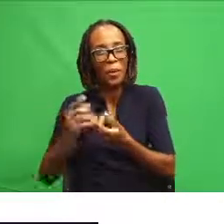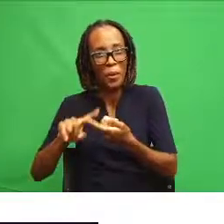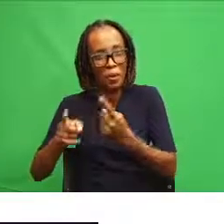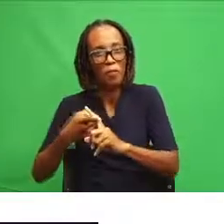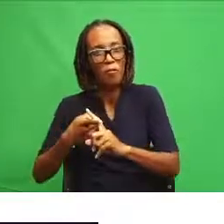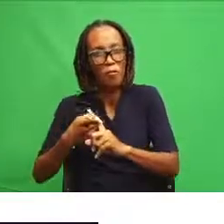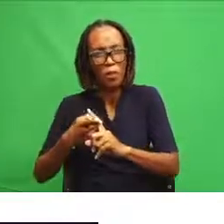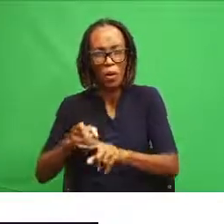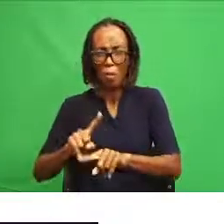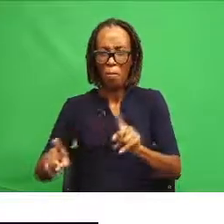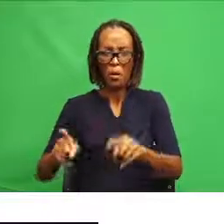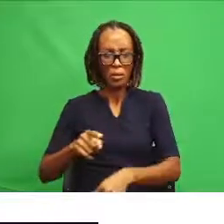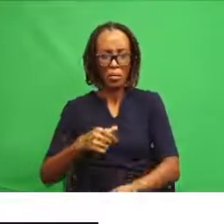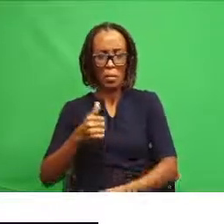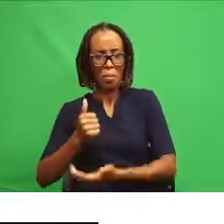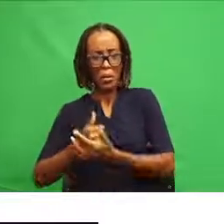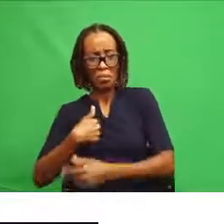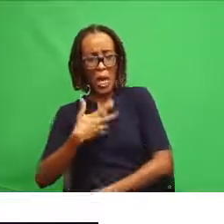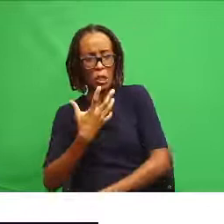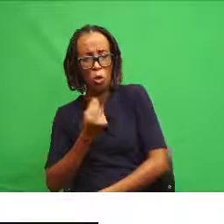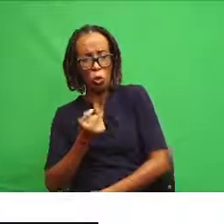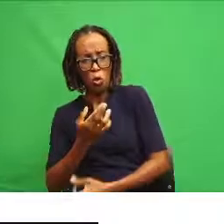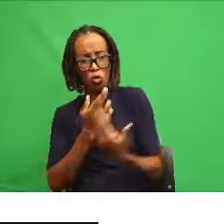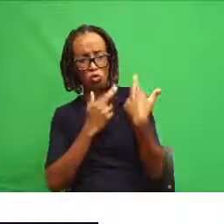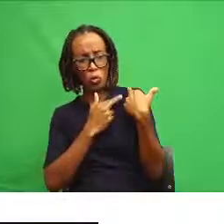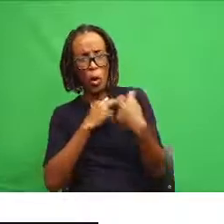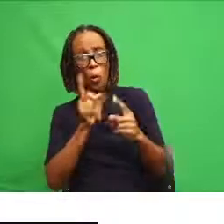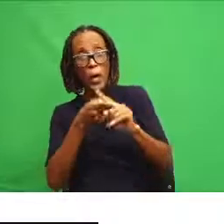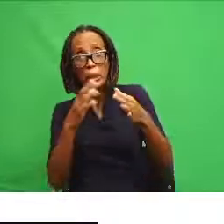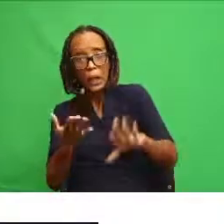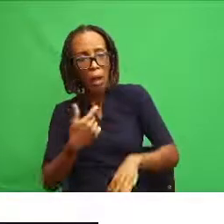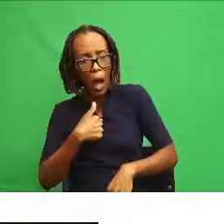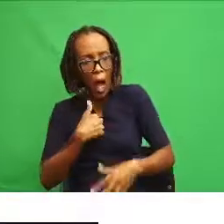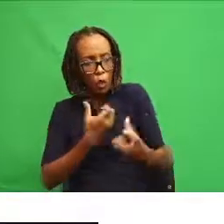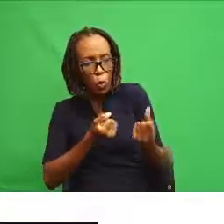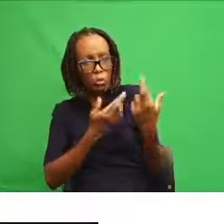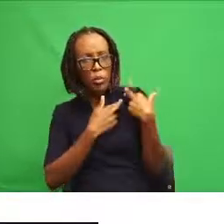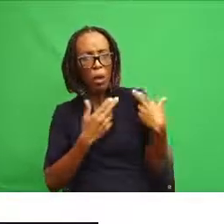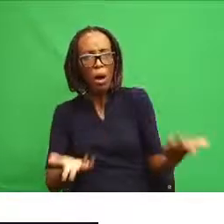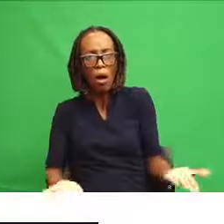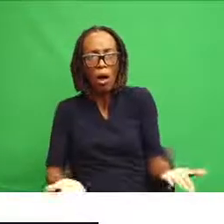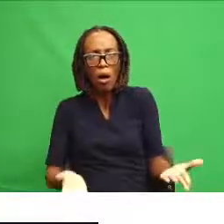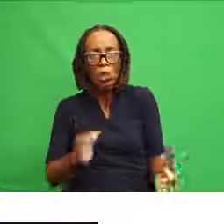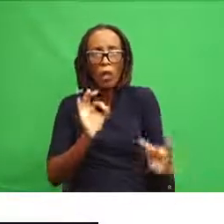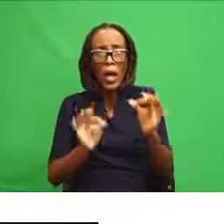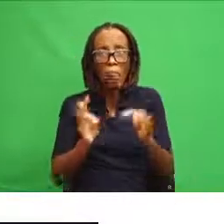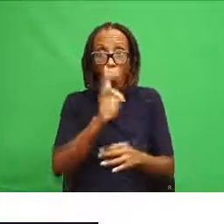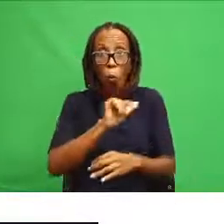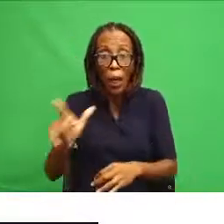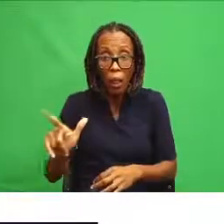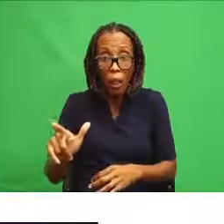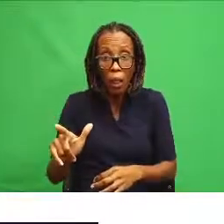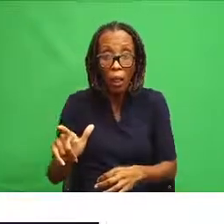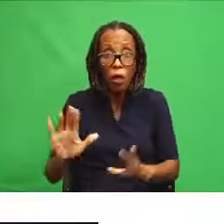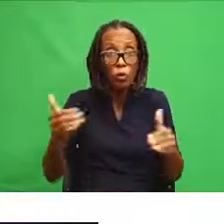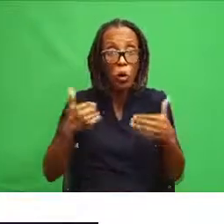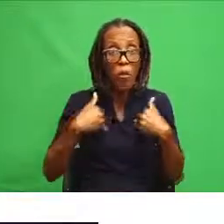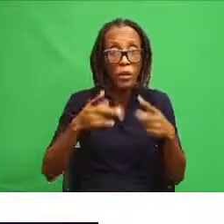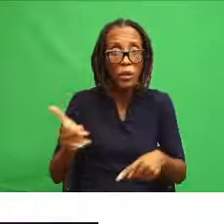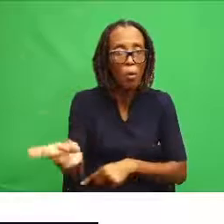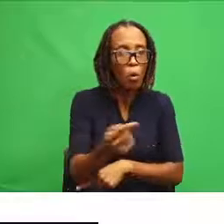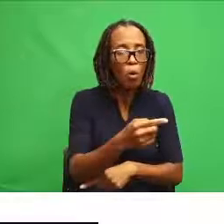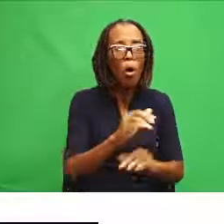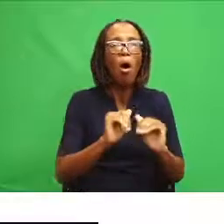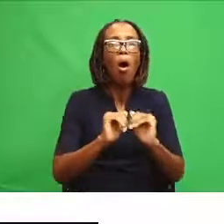executor declines the responsibility upon your death. Now, if the will does not have an executor, it cannot be